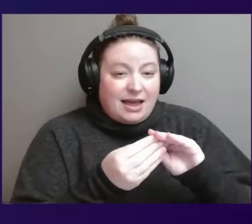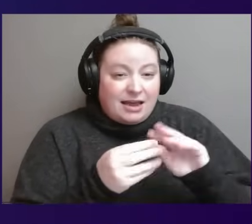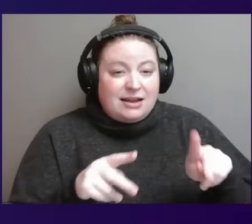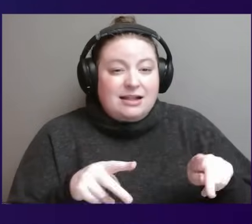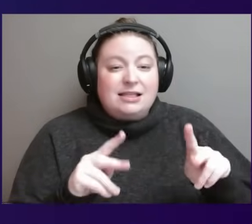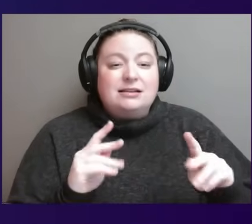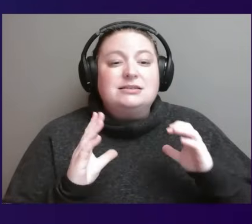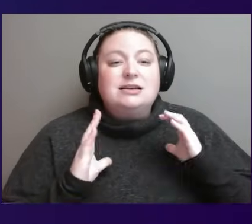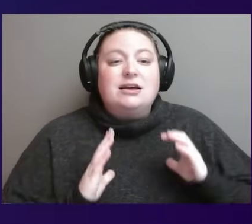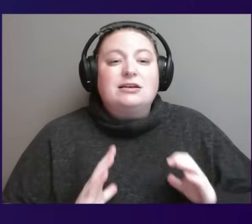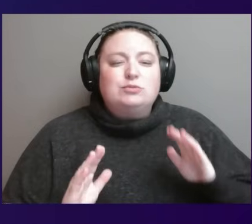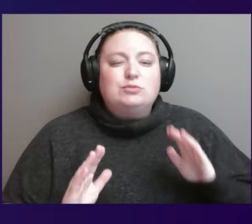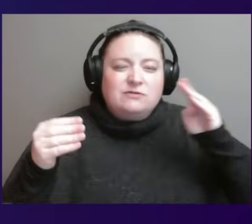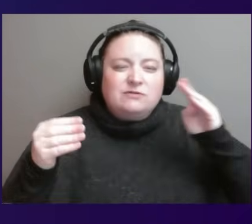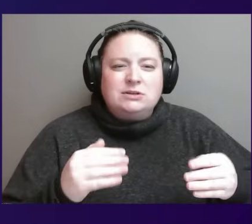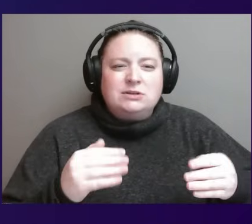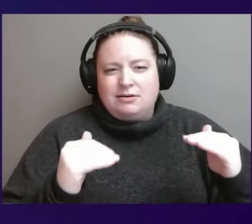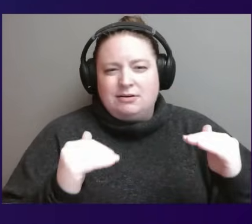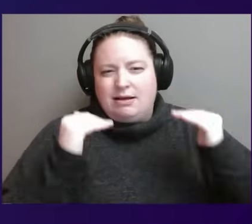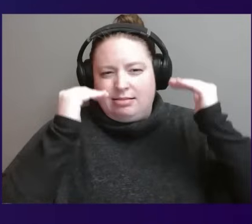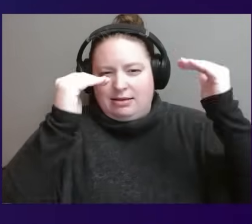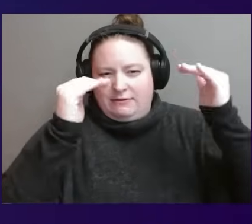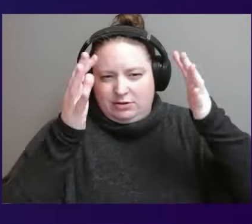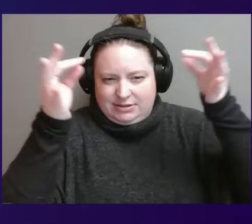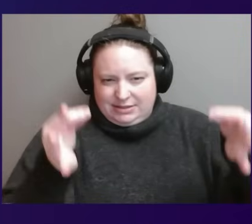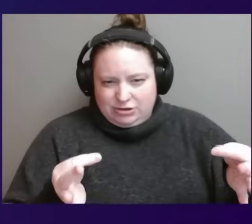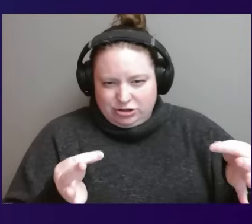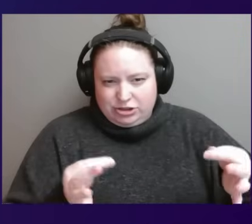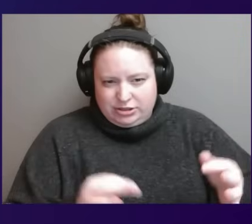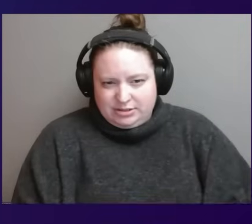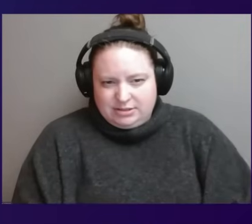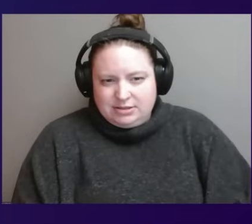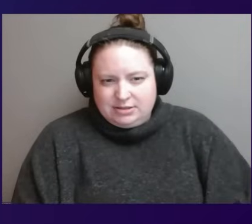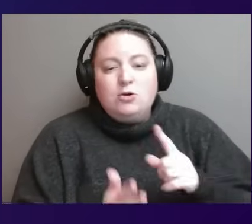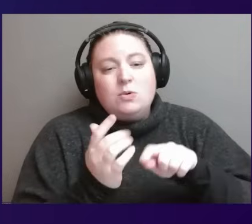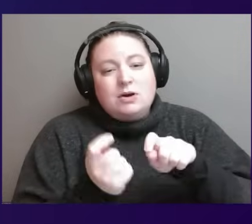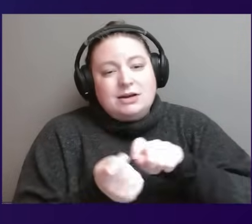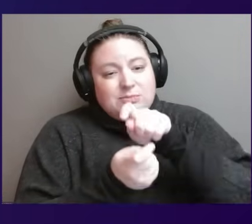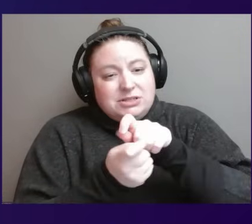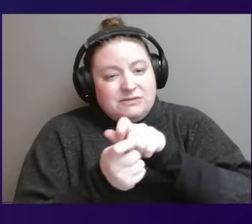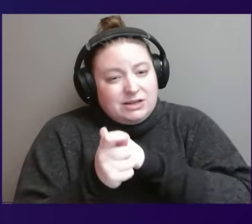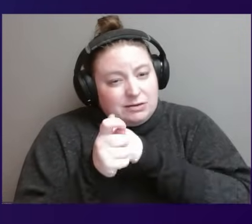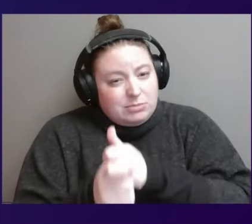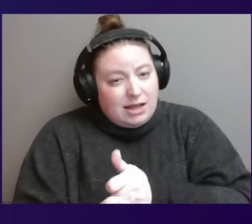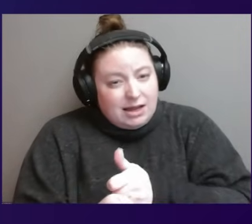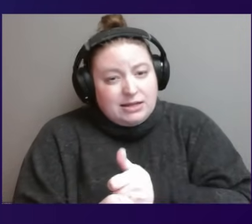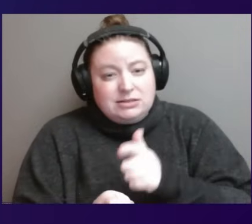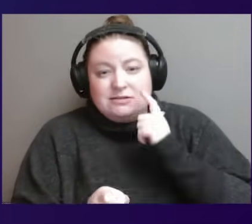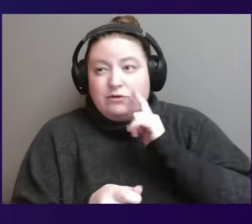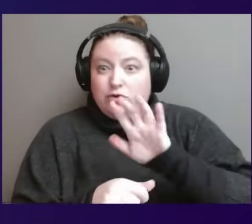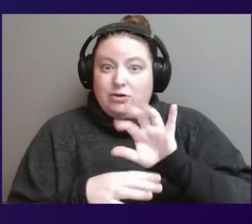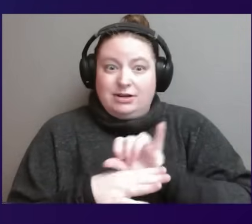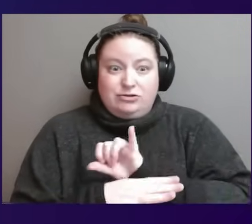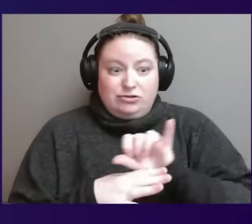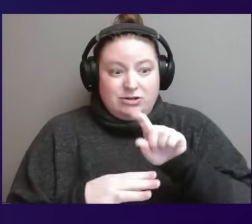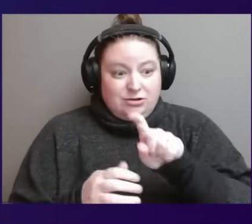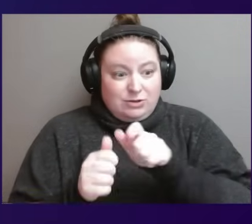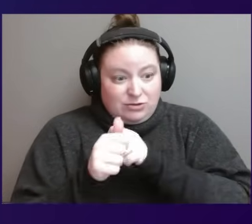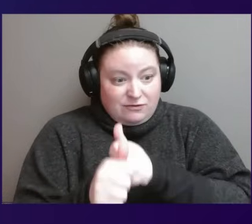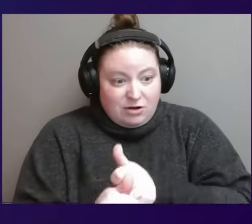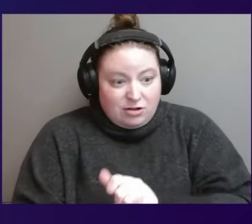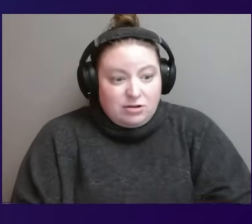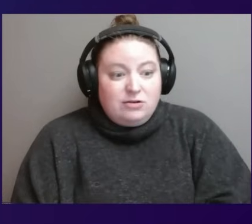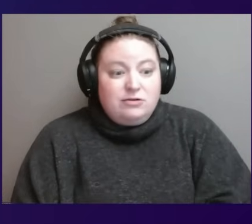level decisions, right? What's the specific compliance regime for my industry I need to meet? Where does my data